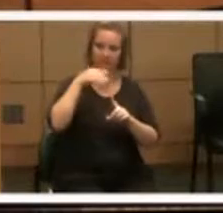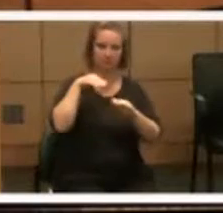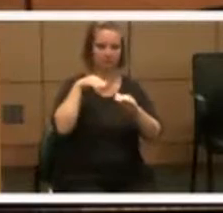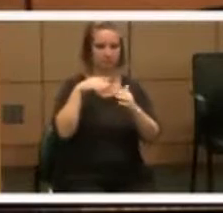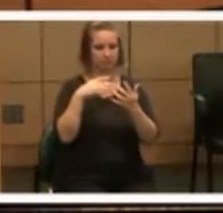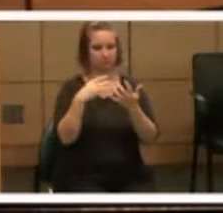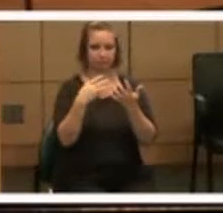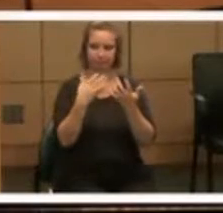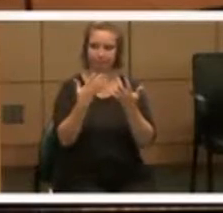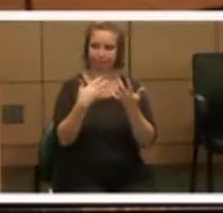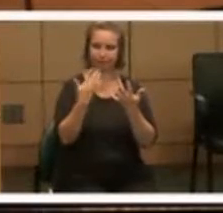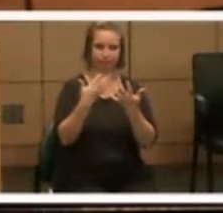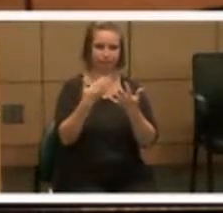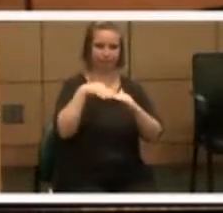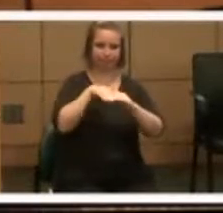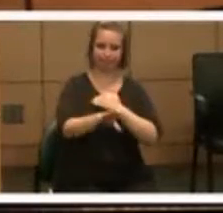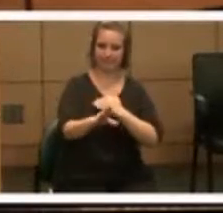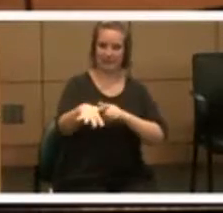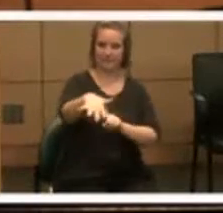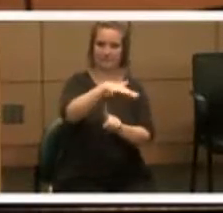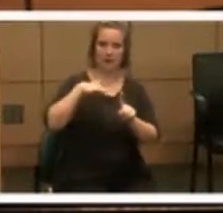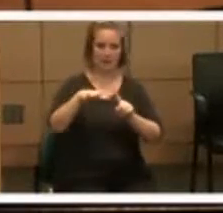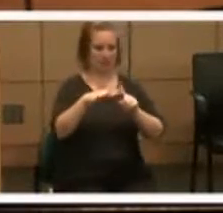teaching environments where